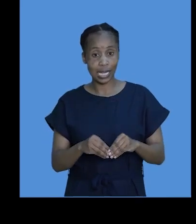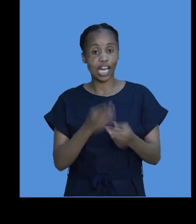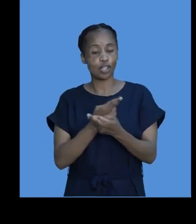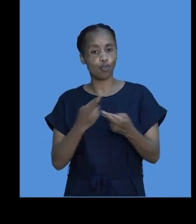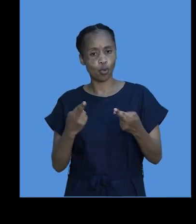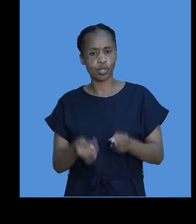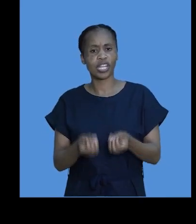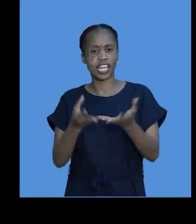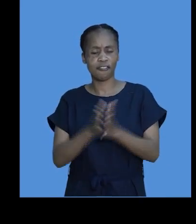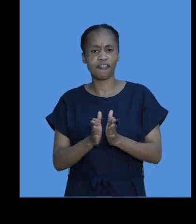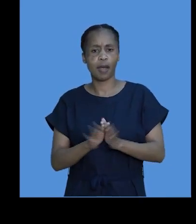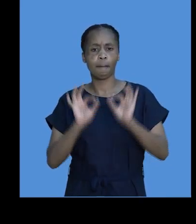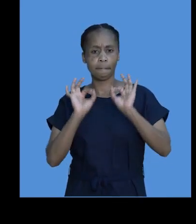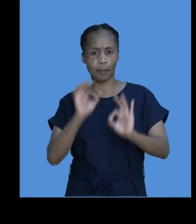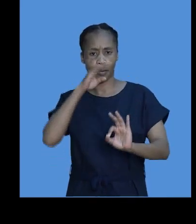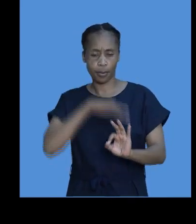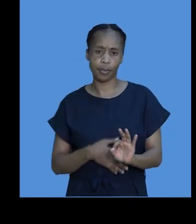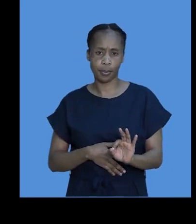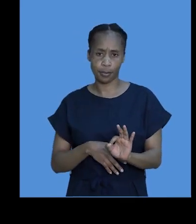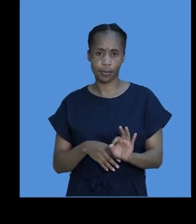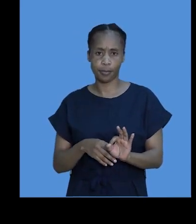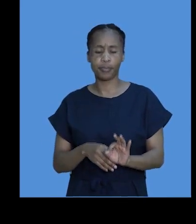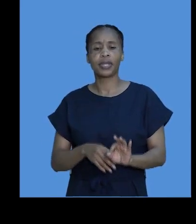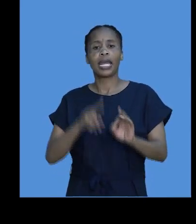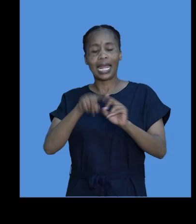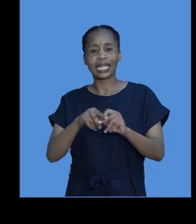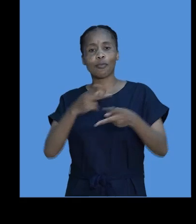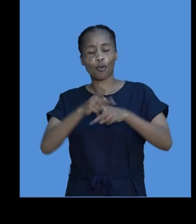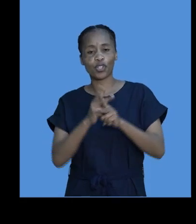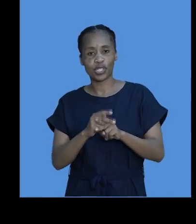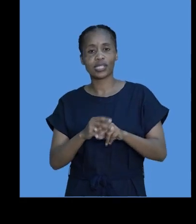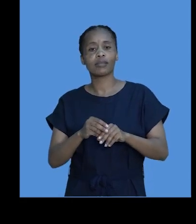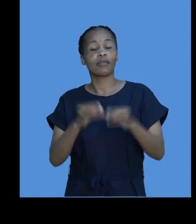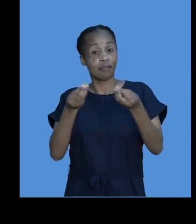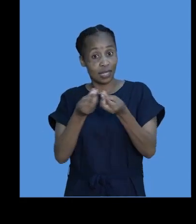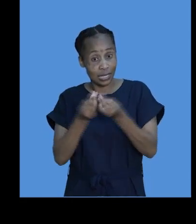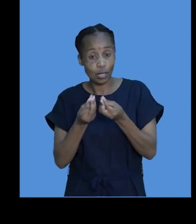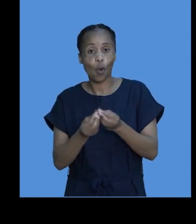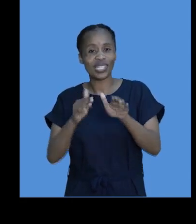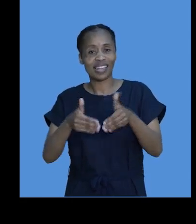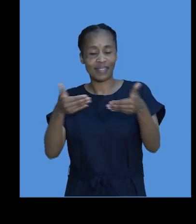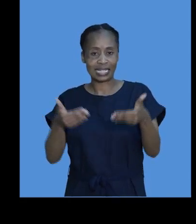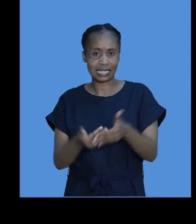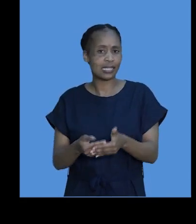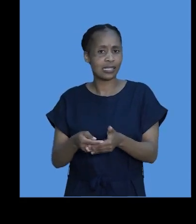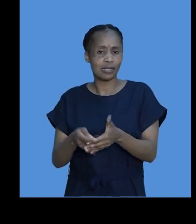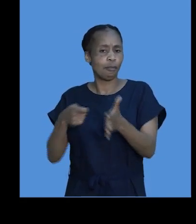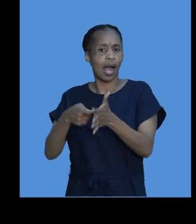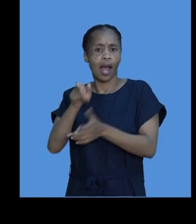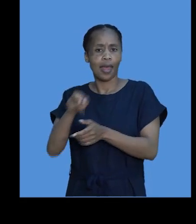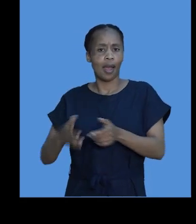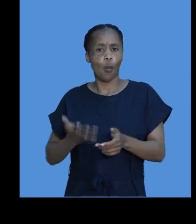allocated resources inefficiently and produce goods and services that consumers do not want